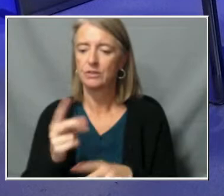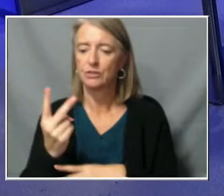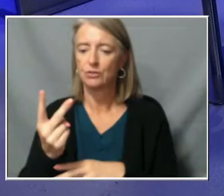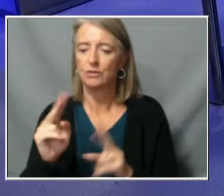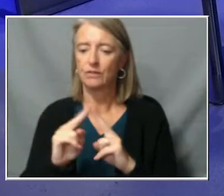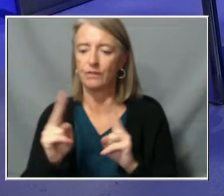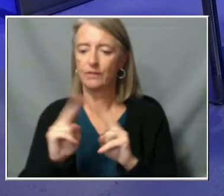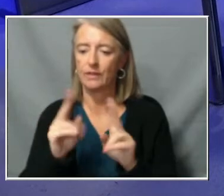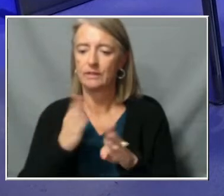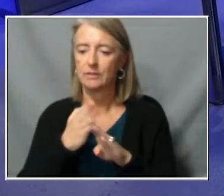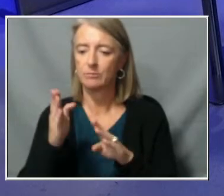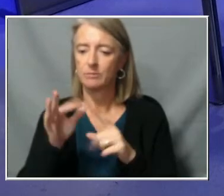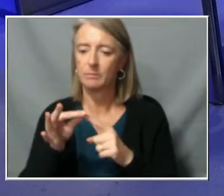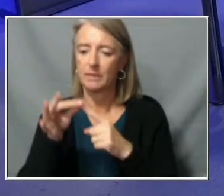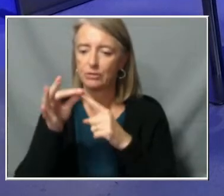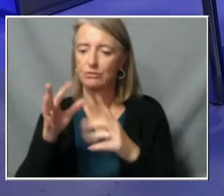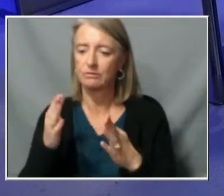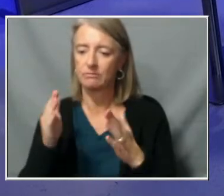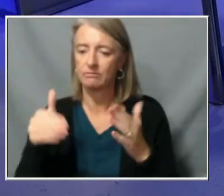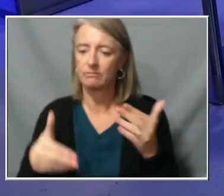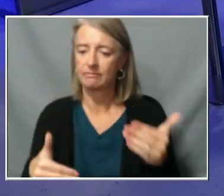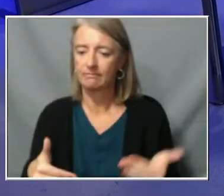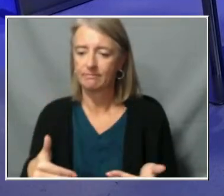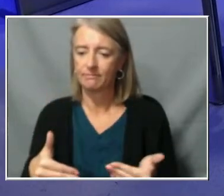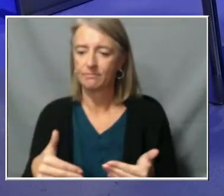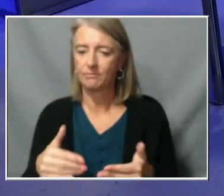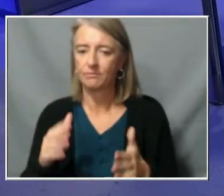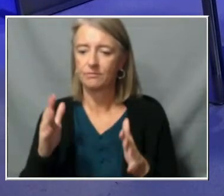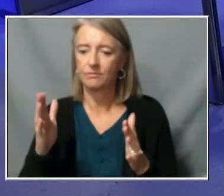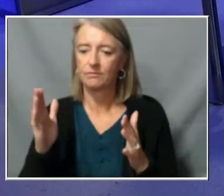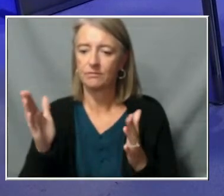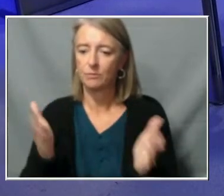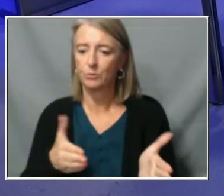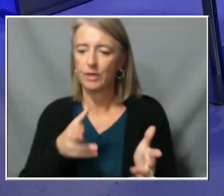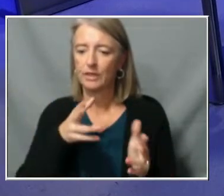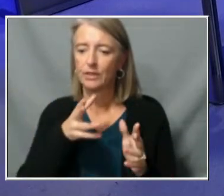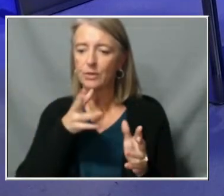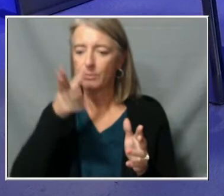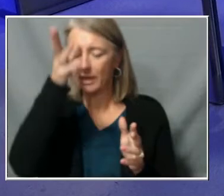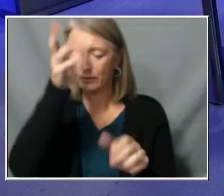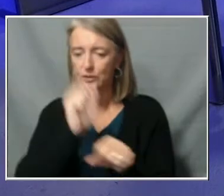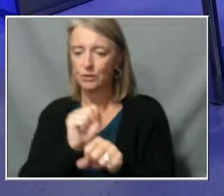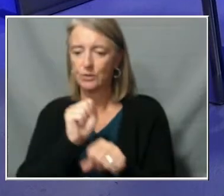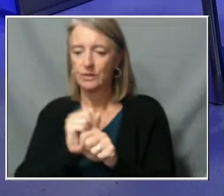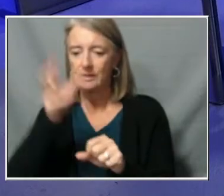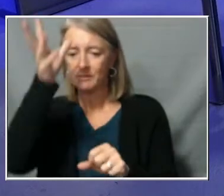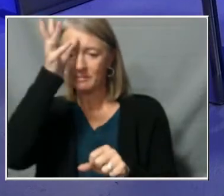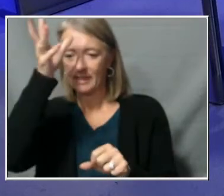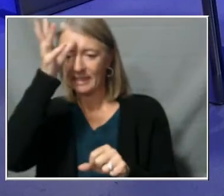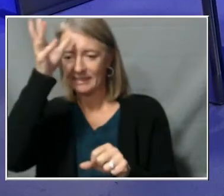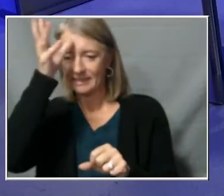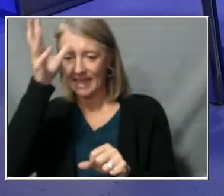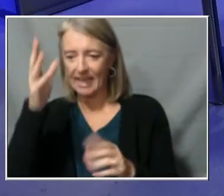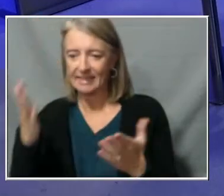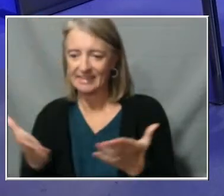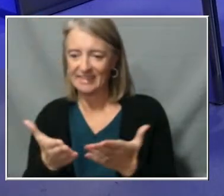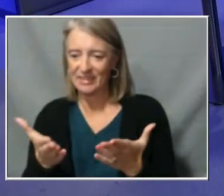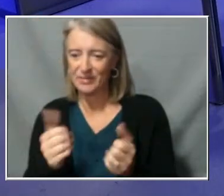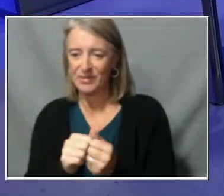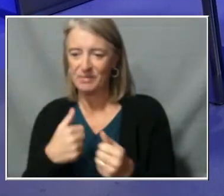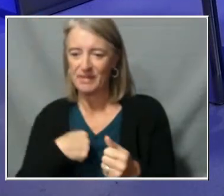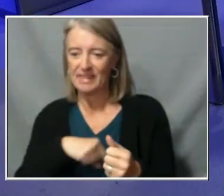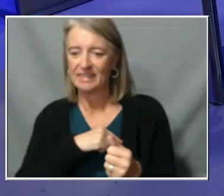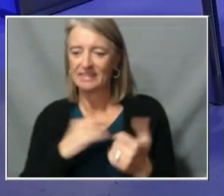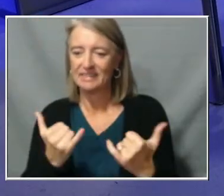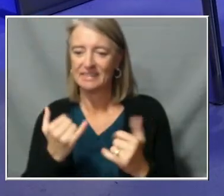very special guests. First of all, it is Bring Your Parent to Work Day. My dad, Merle Lovell, is sitting here with me today. He's 76